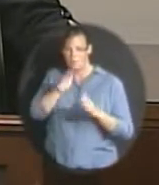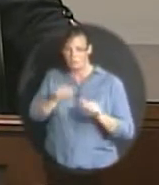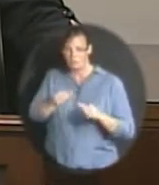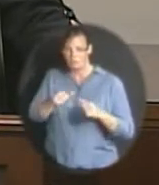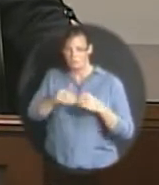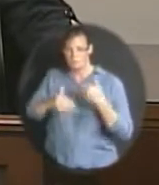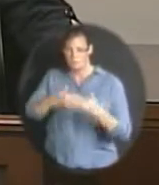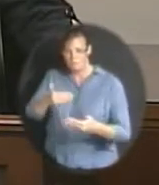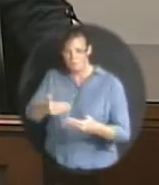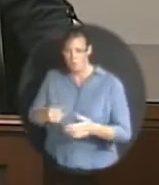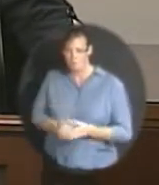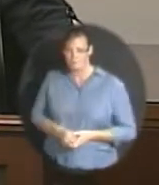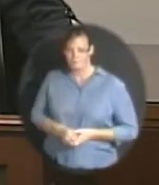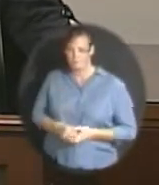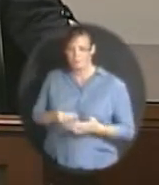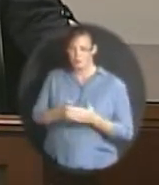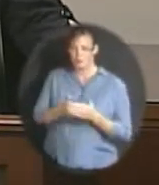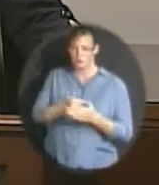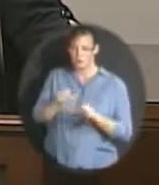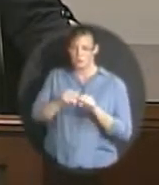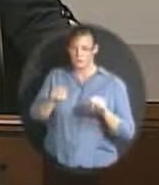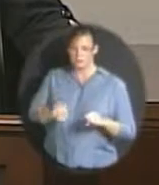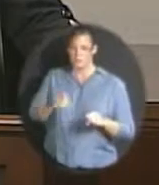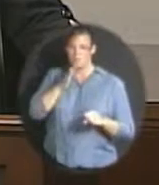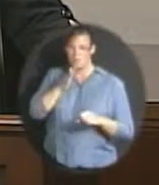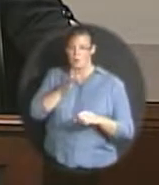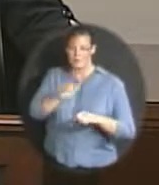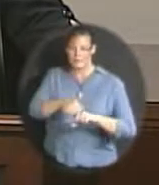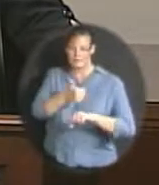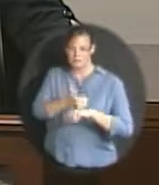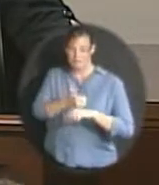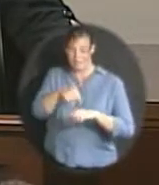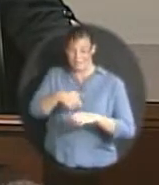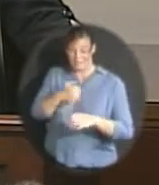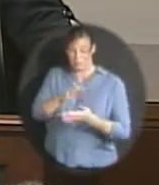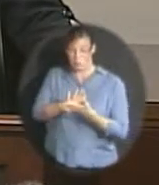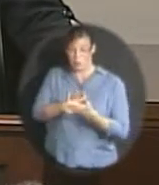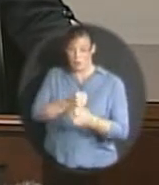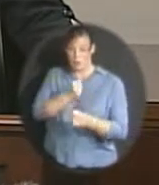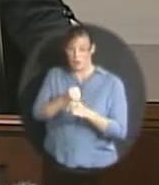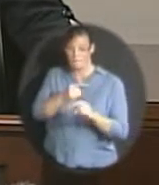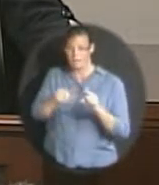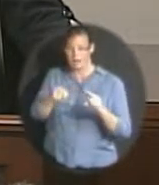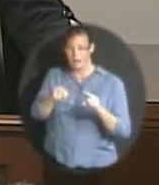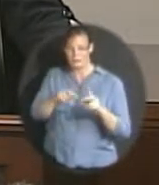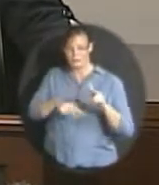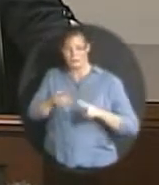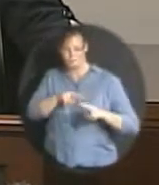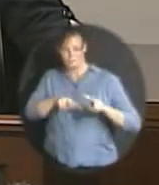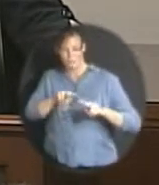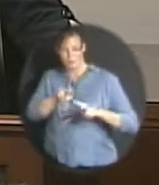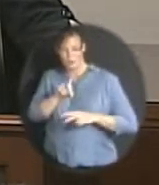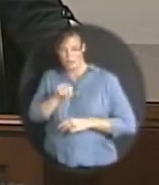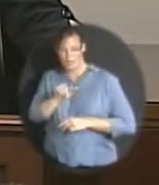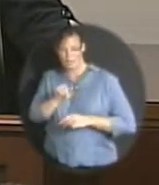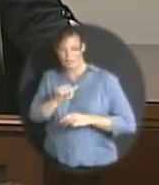to move forward. The new system will be in place for this current school year, but as we examine our data tonight, we will be looking